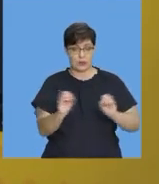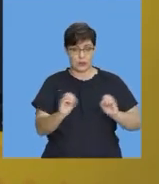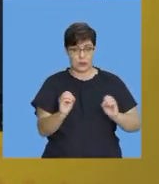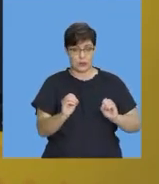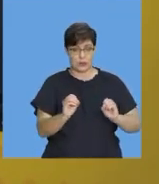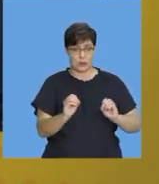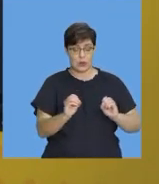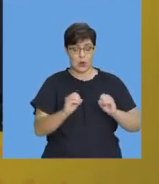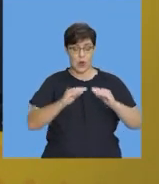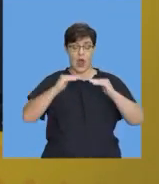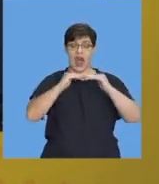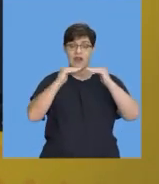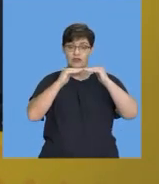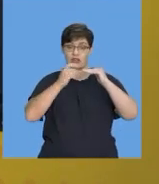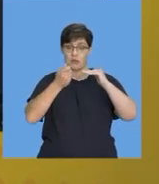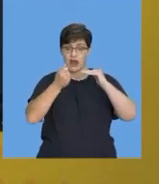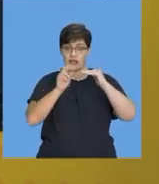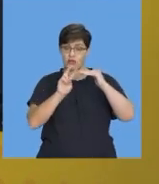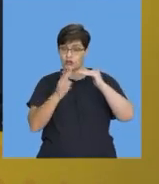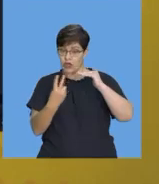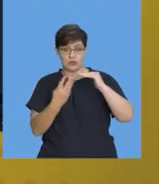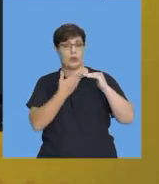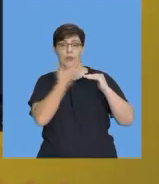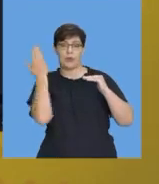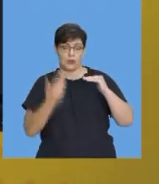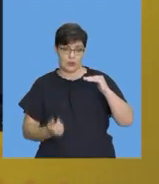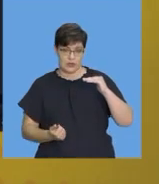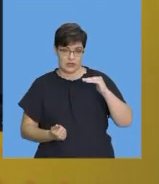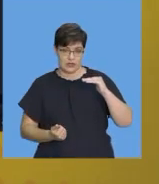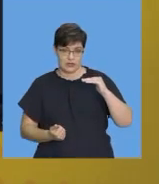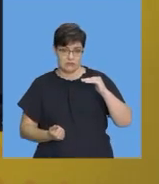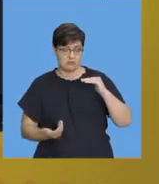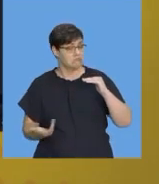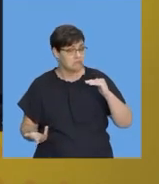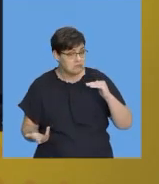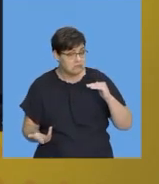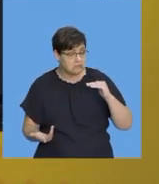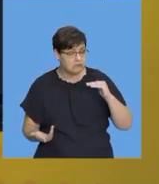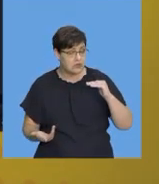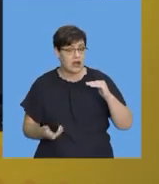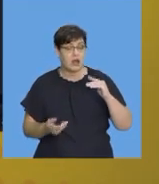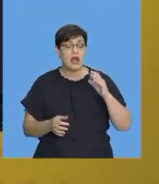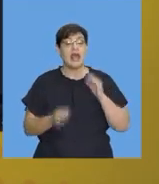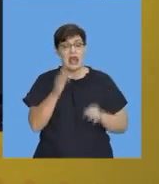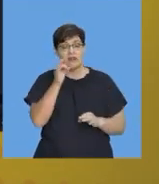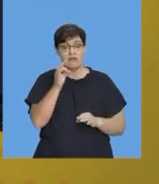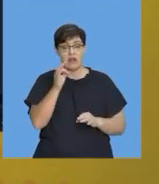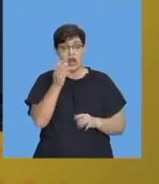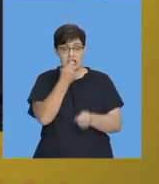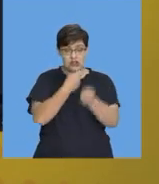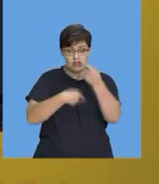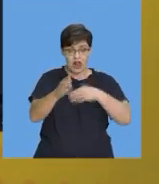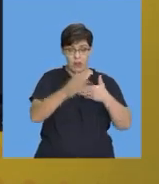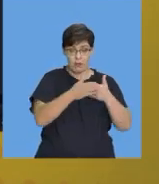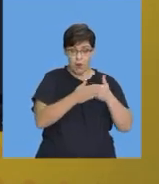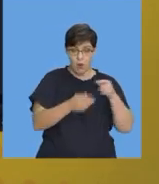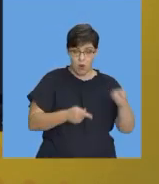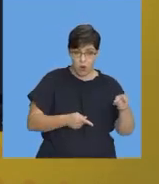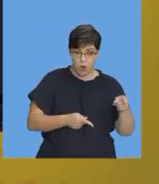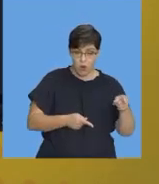average price does not change. In other words, the moment you sell more